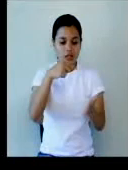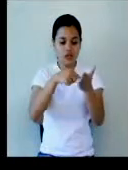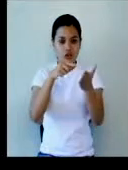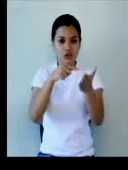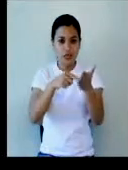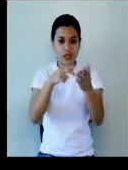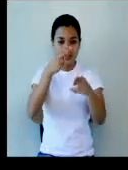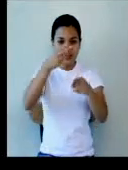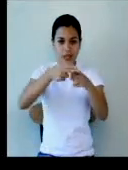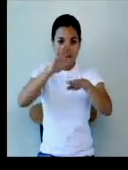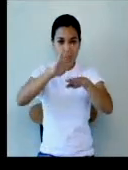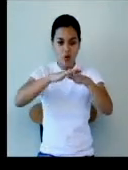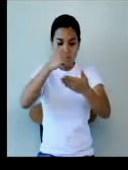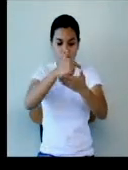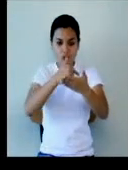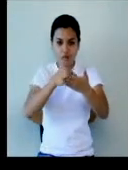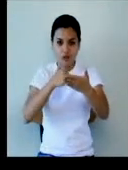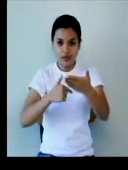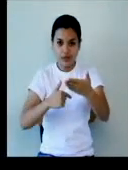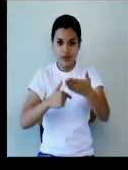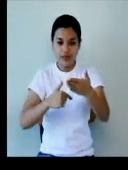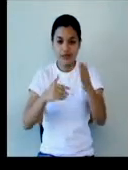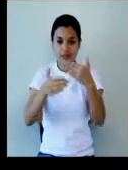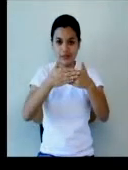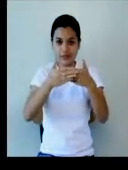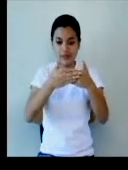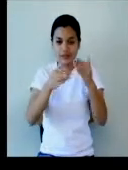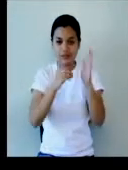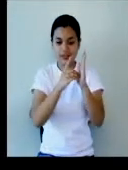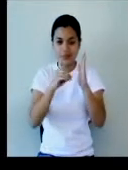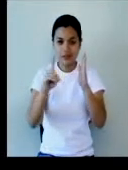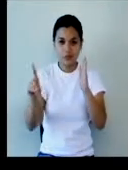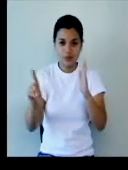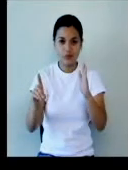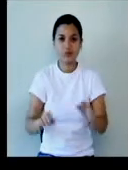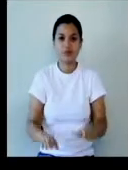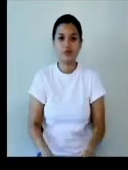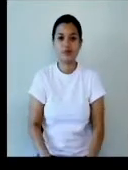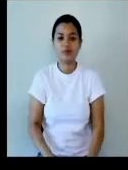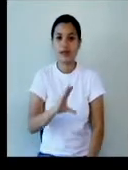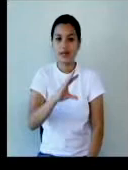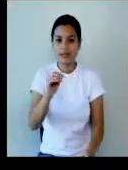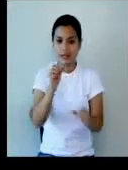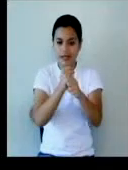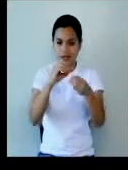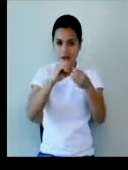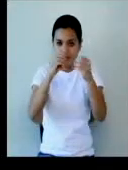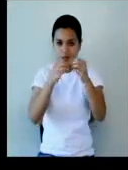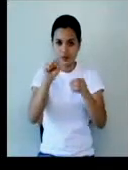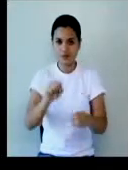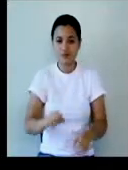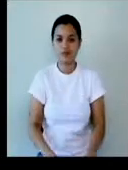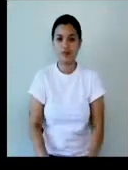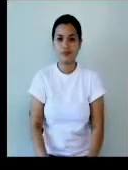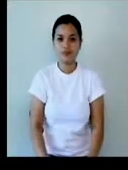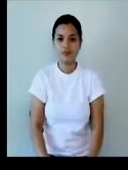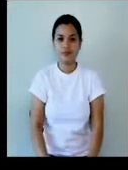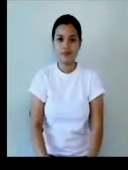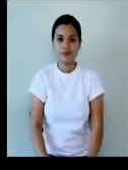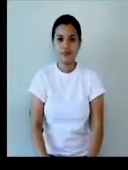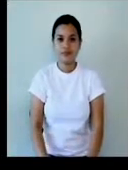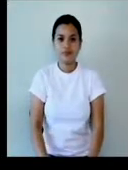3. Check if your name is on the posted Computerized Voters List or PCVL and note your precinct number and sequence